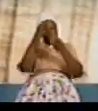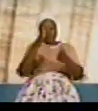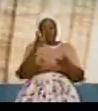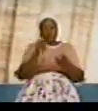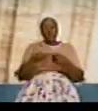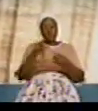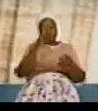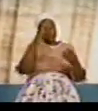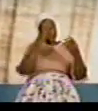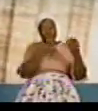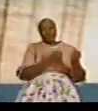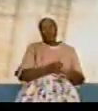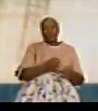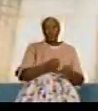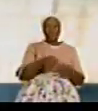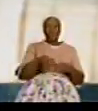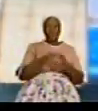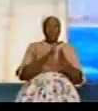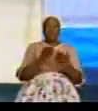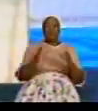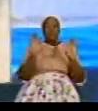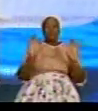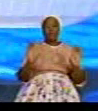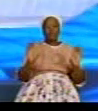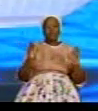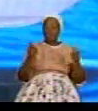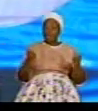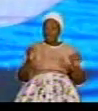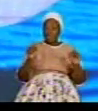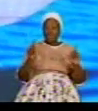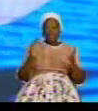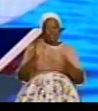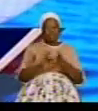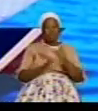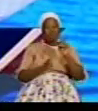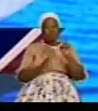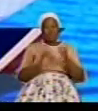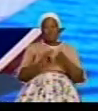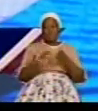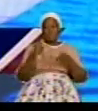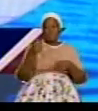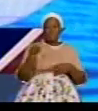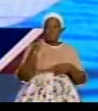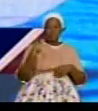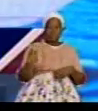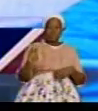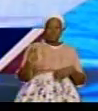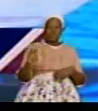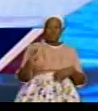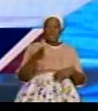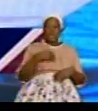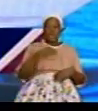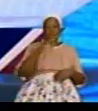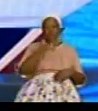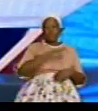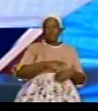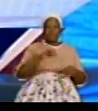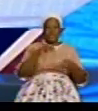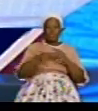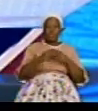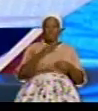chapter 1, reading from verse 14. In Galatians chapter 1, verse 14, and profited in the